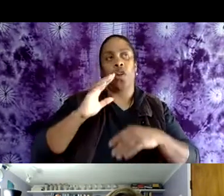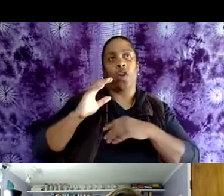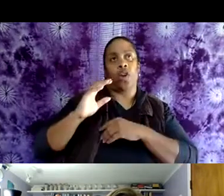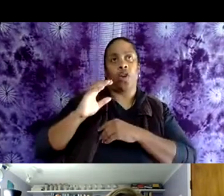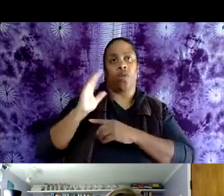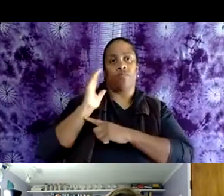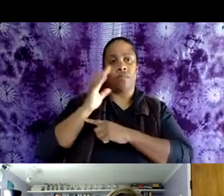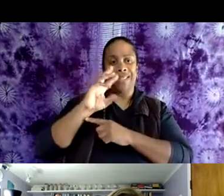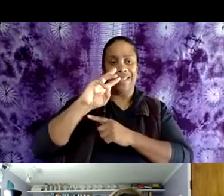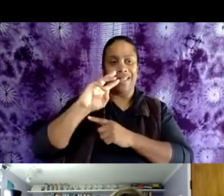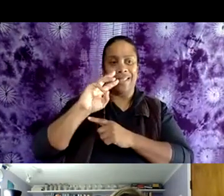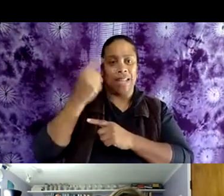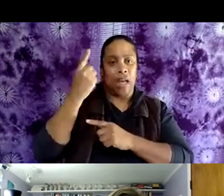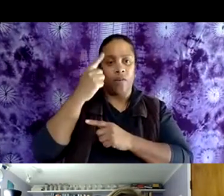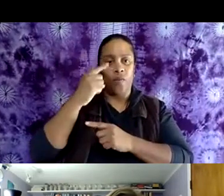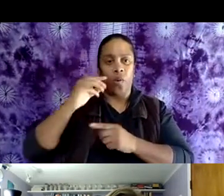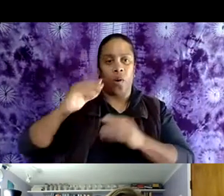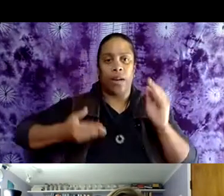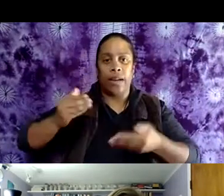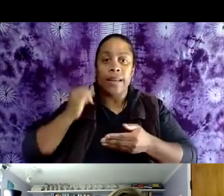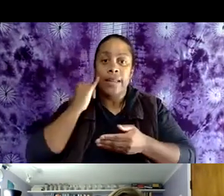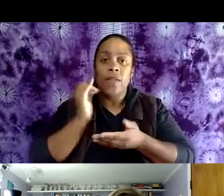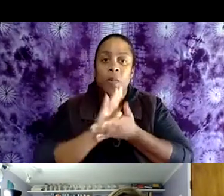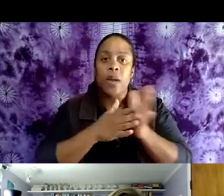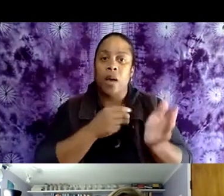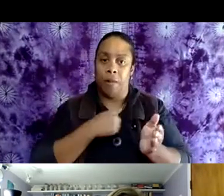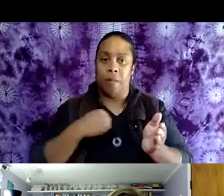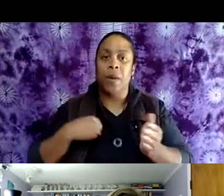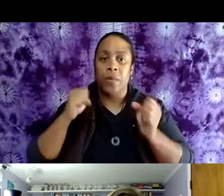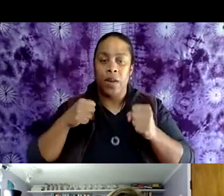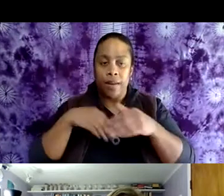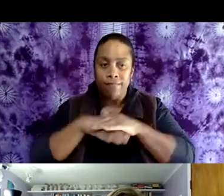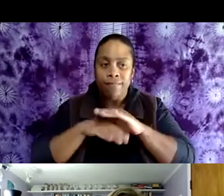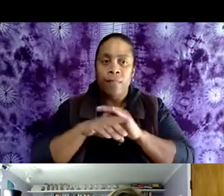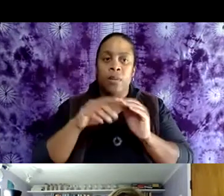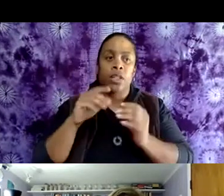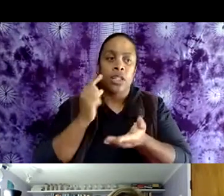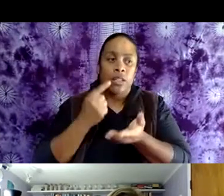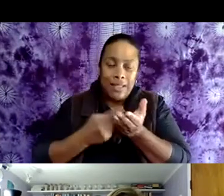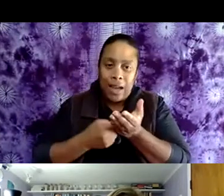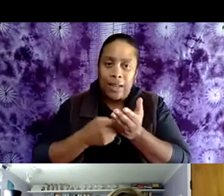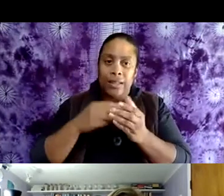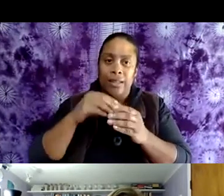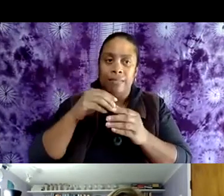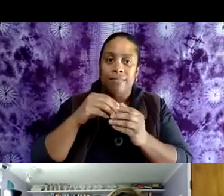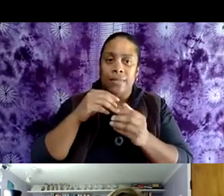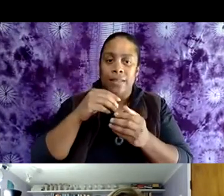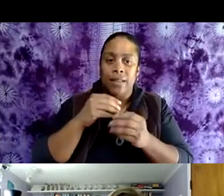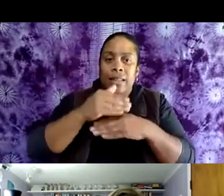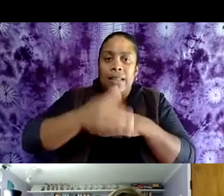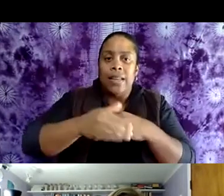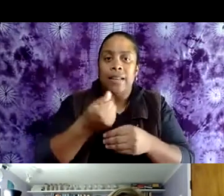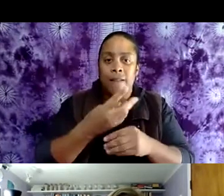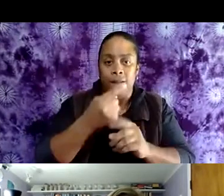for members. If you become a member, you get to come to the talks in October and November. And in December, we have a holiday party where you get readings and